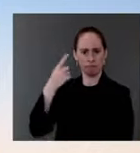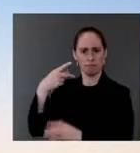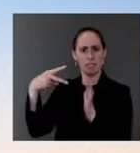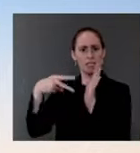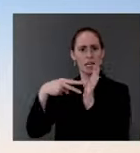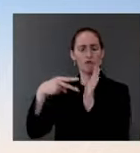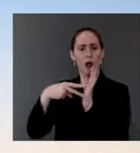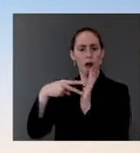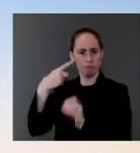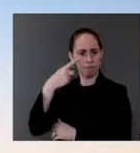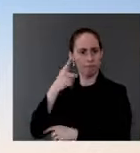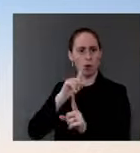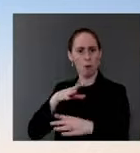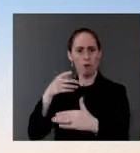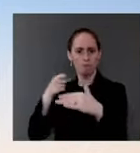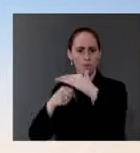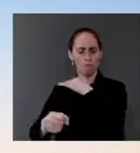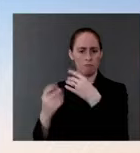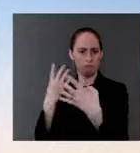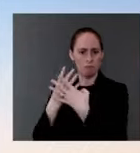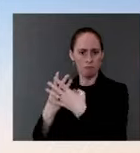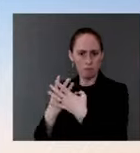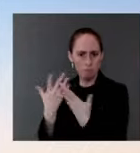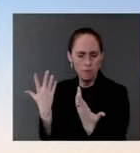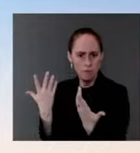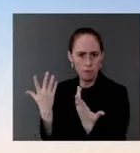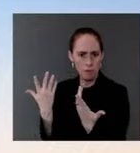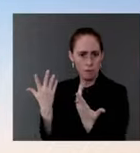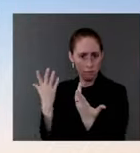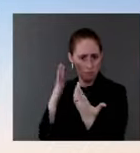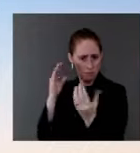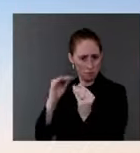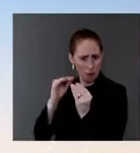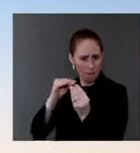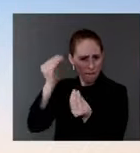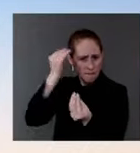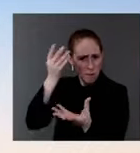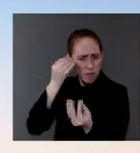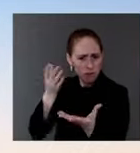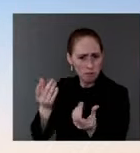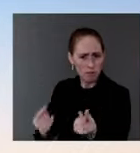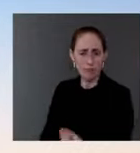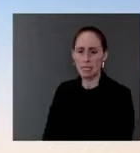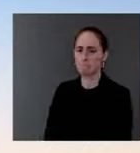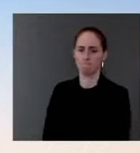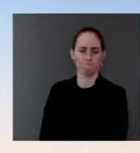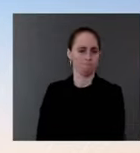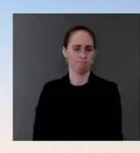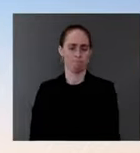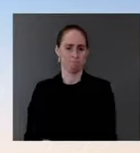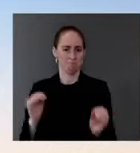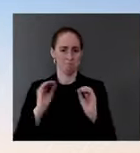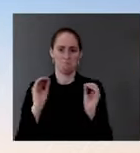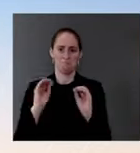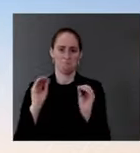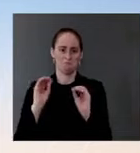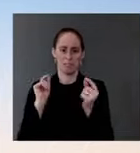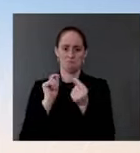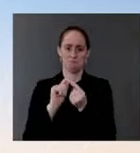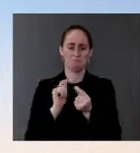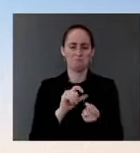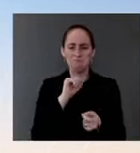further. Our objective is, of course, bringing people home. And not just the Tice family, but other families of those who have been held